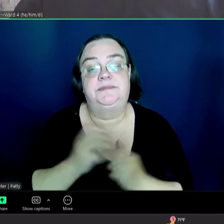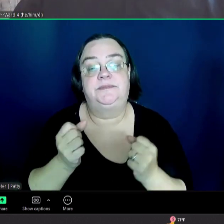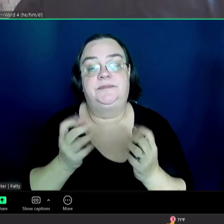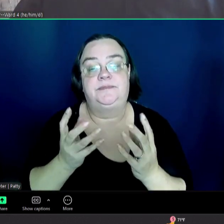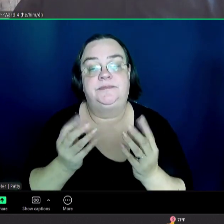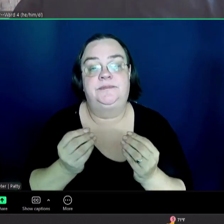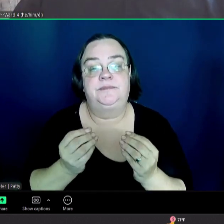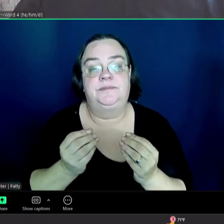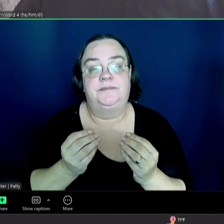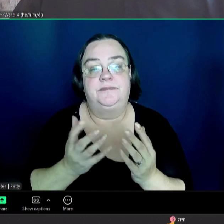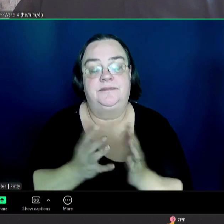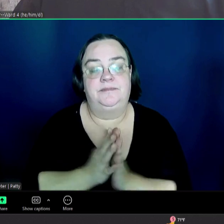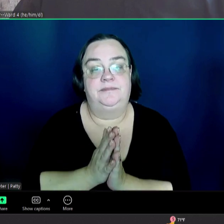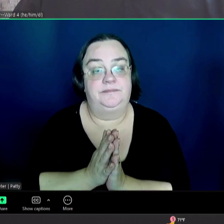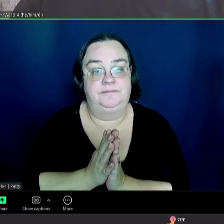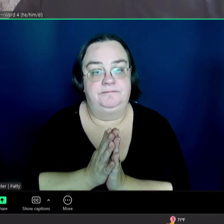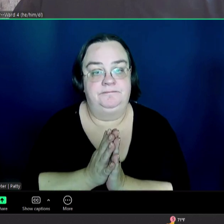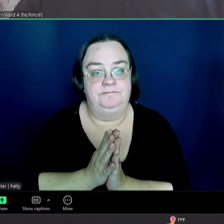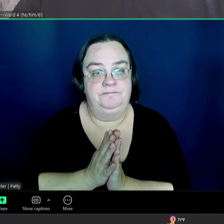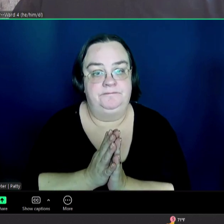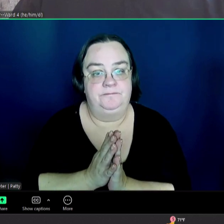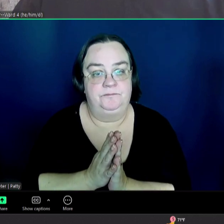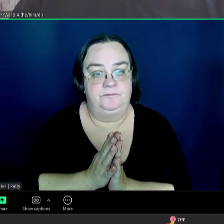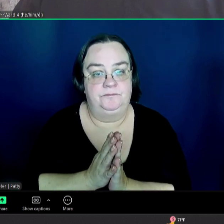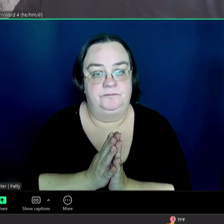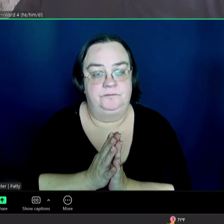So I'm, happy to